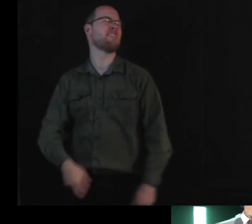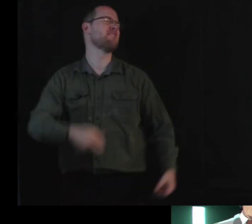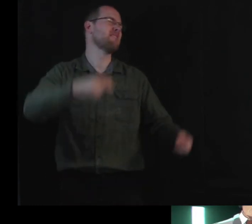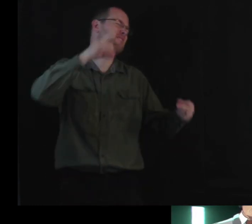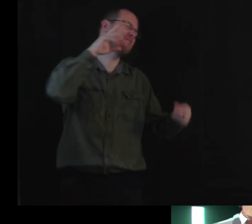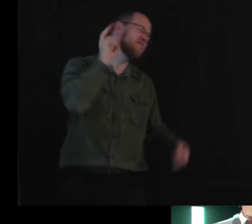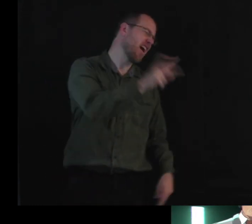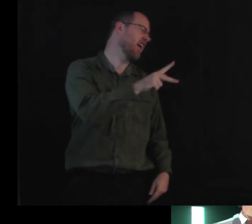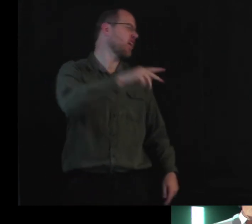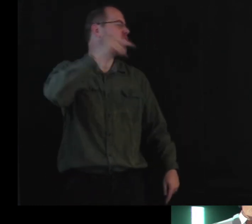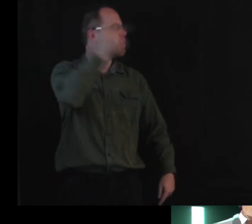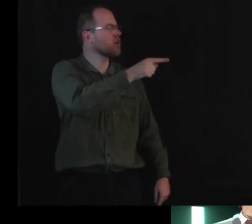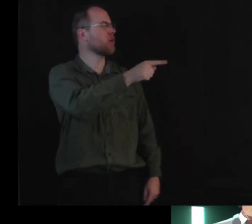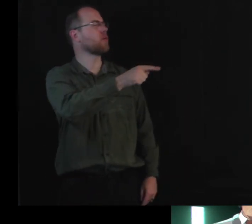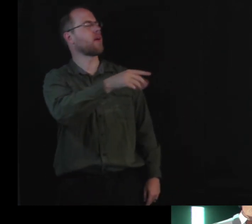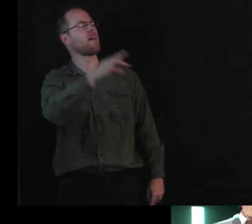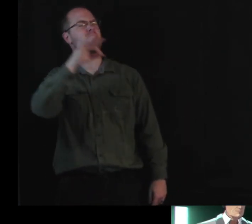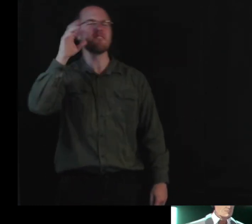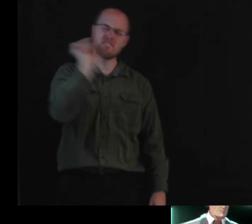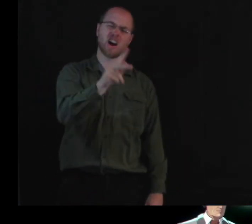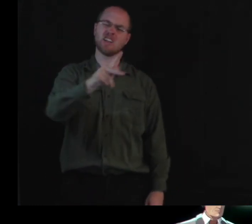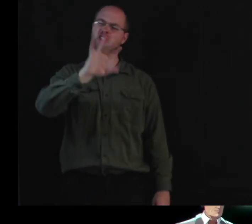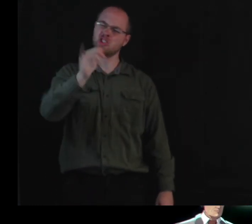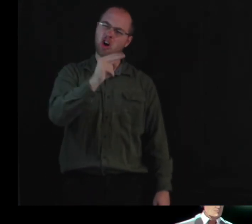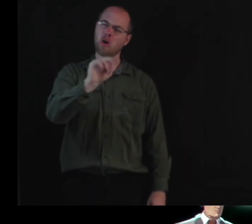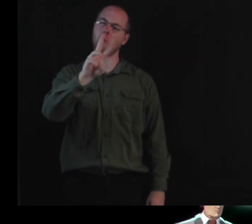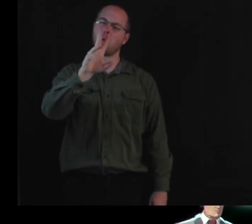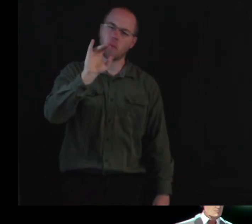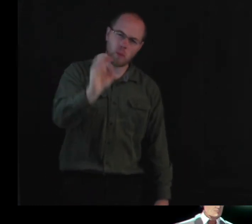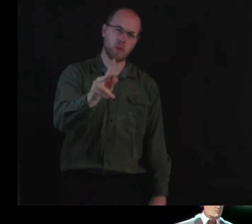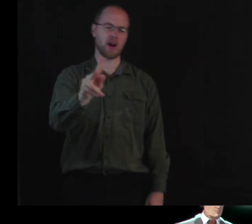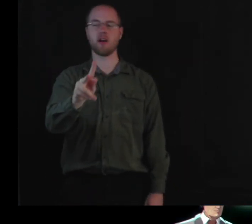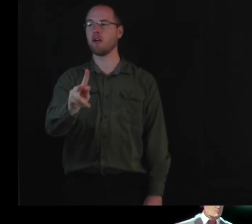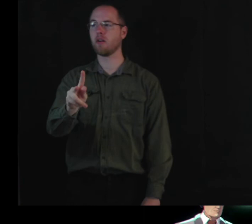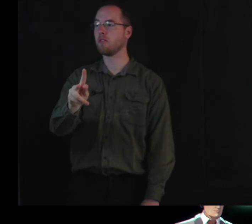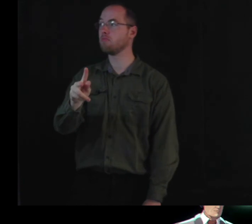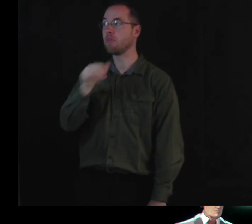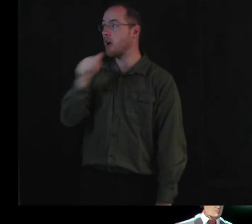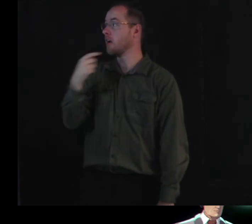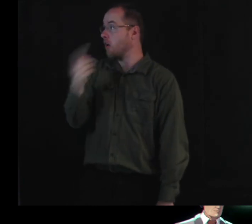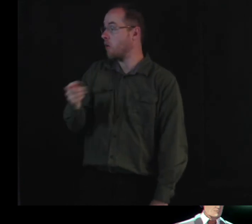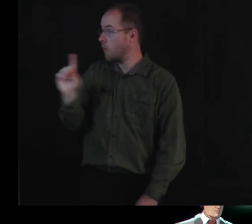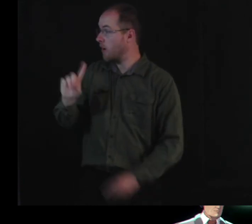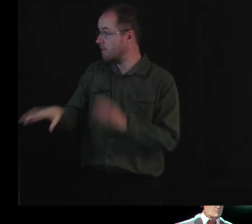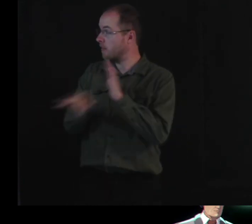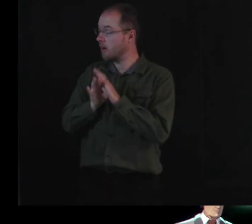And fuck John Wick. She did not tell him where to find you. Never.